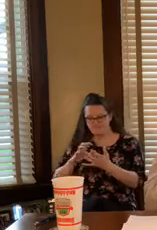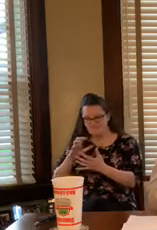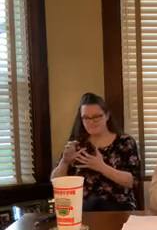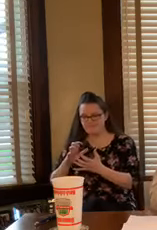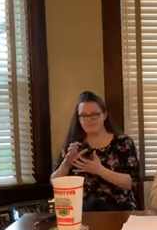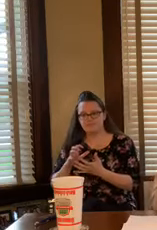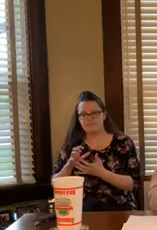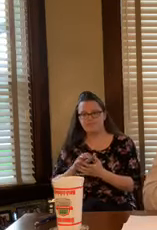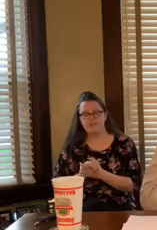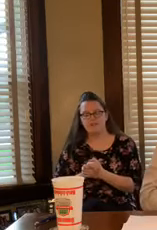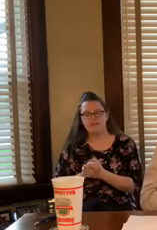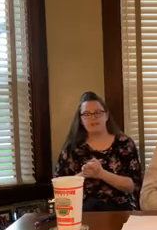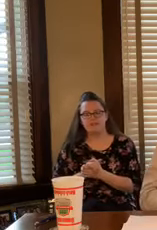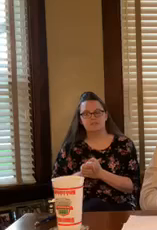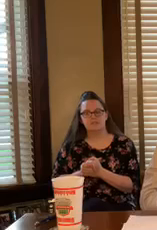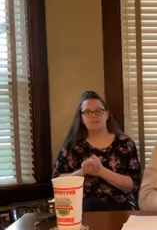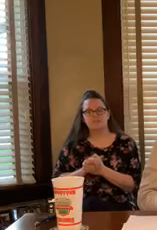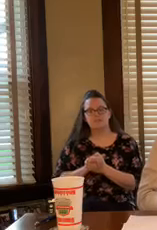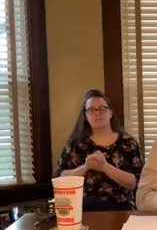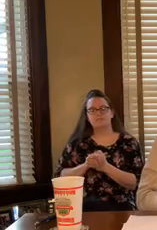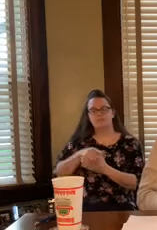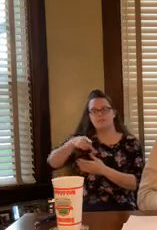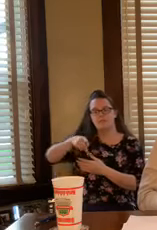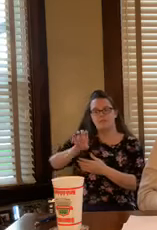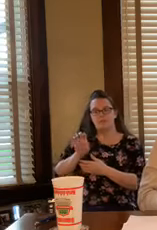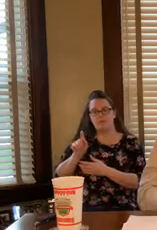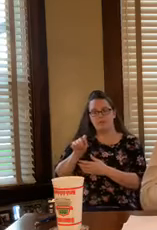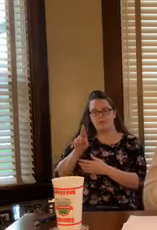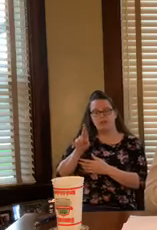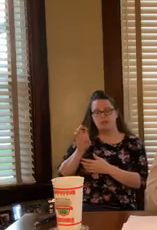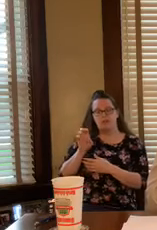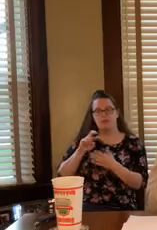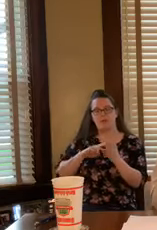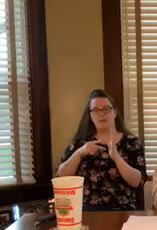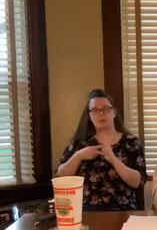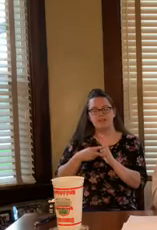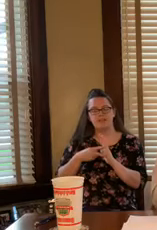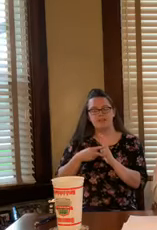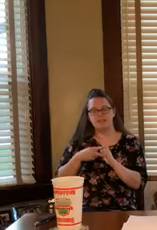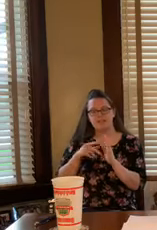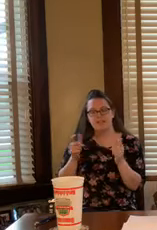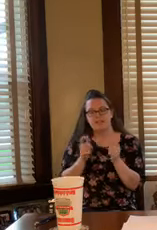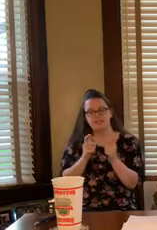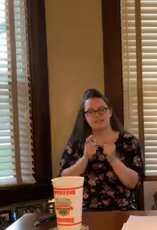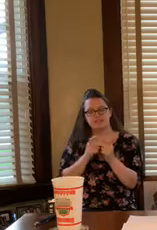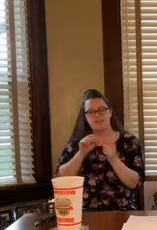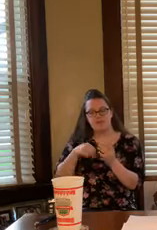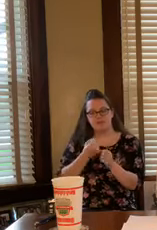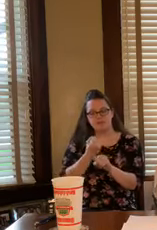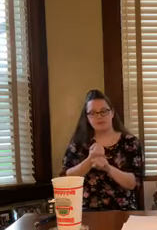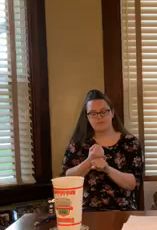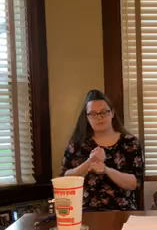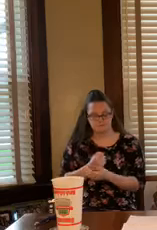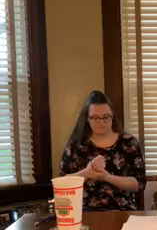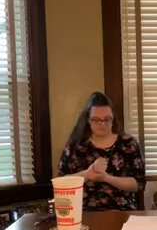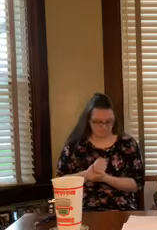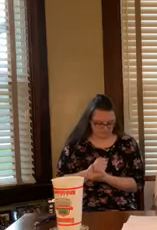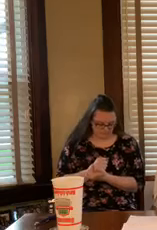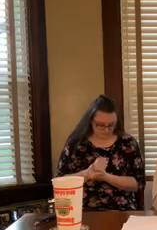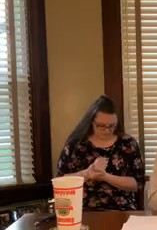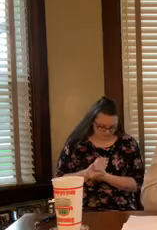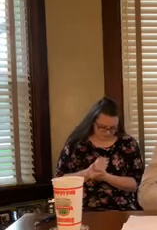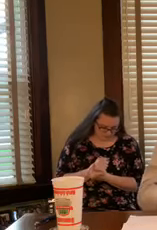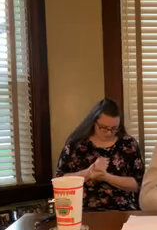Because the name Peter or Cephas means a small stone. That's what the name means. It means a small stone, a rock,